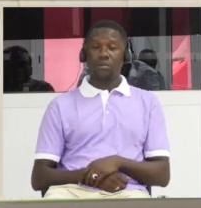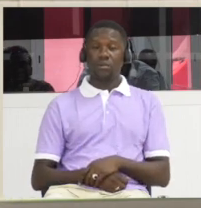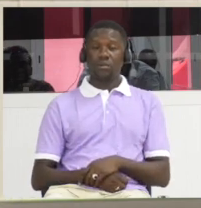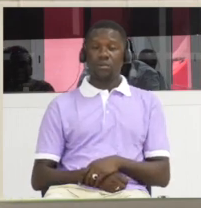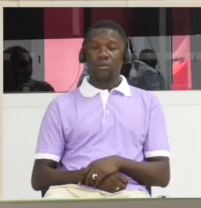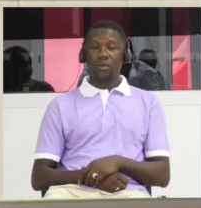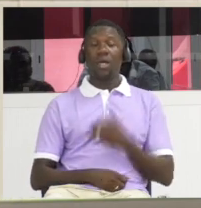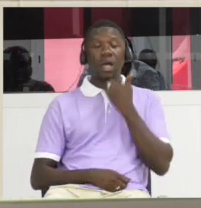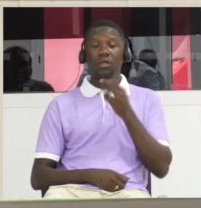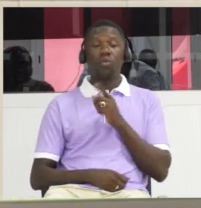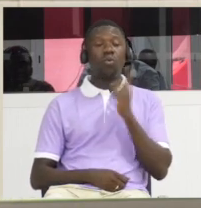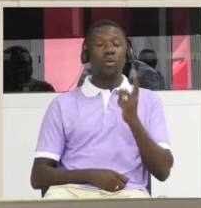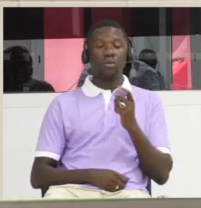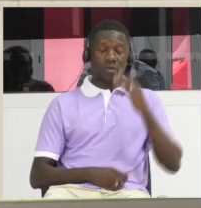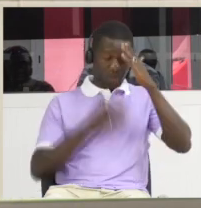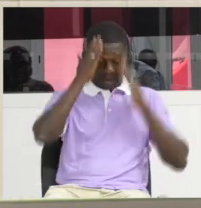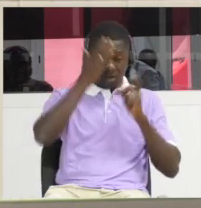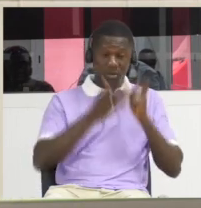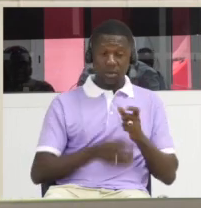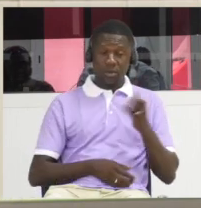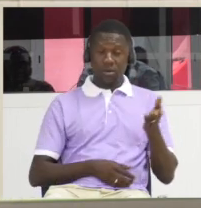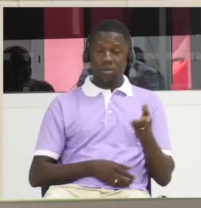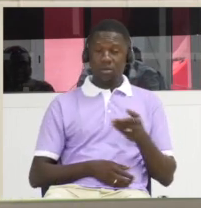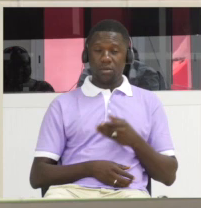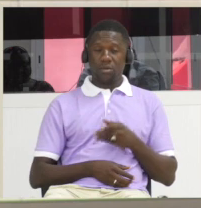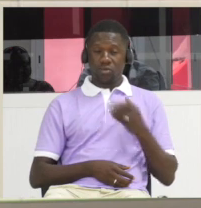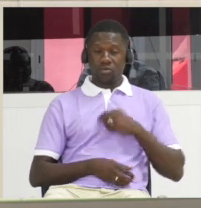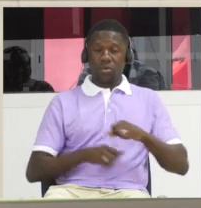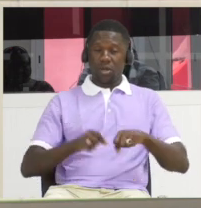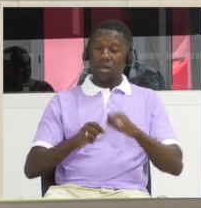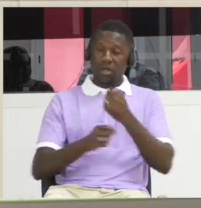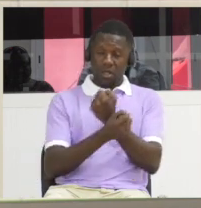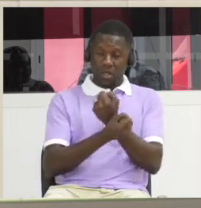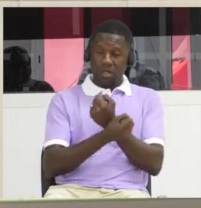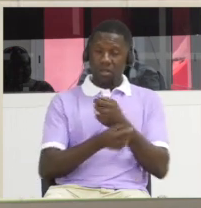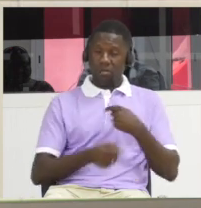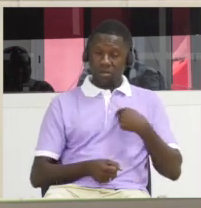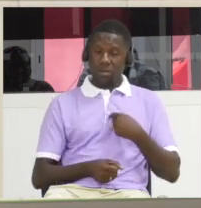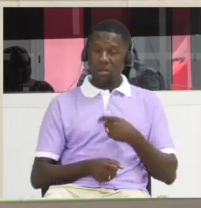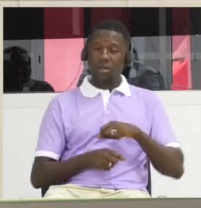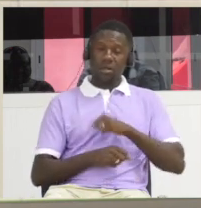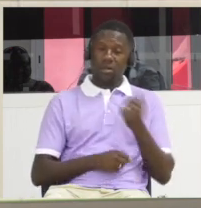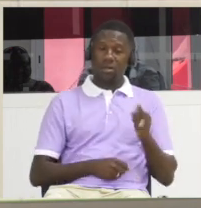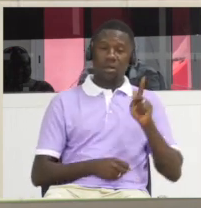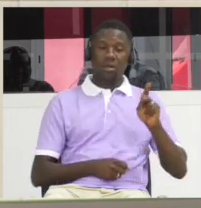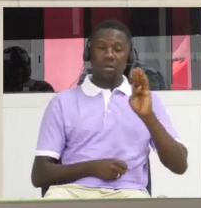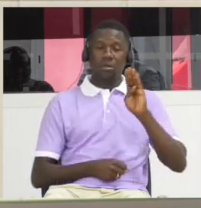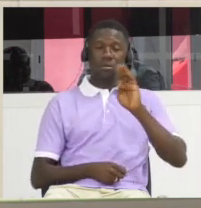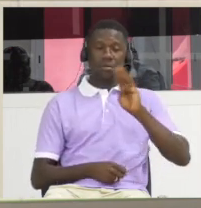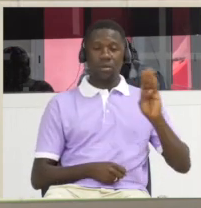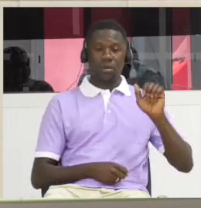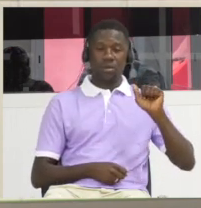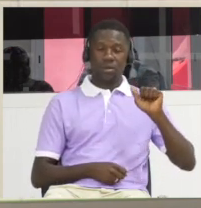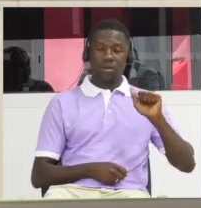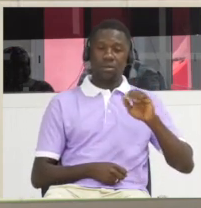asked one of his soldiers to put us under arrest, Kebasise and I. So